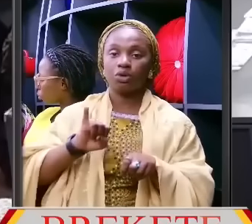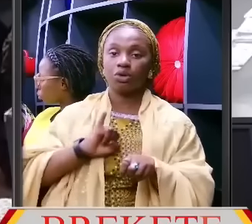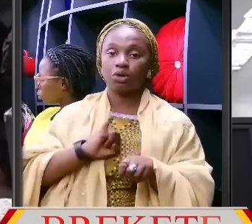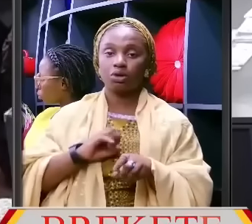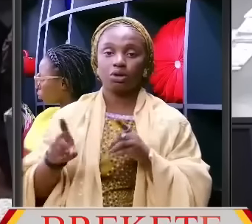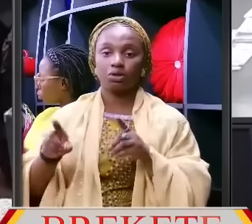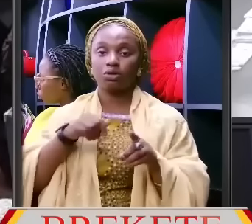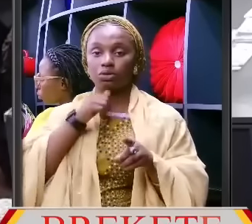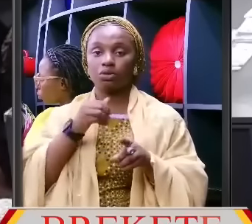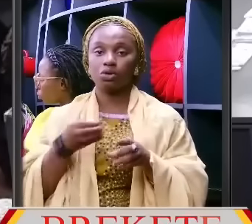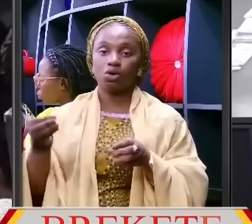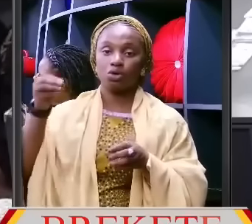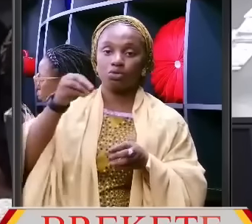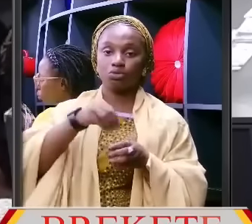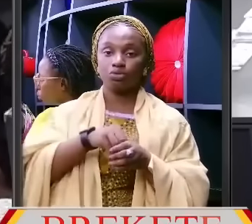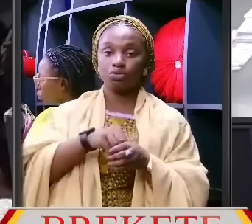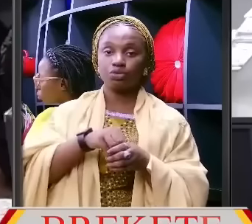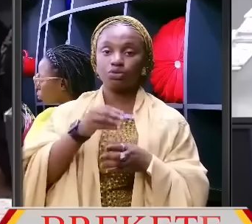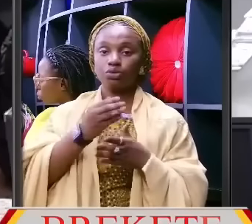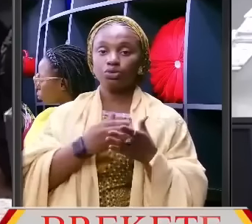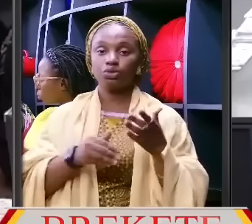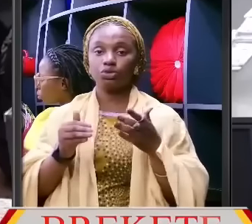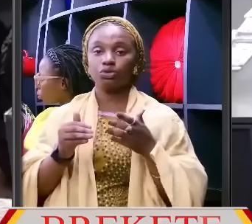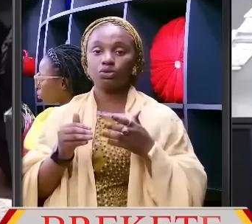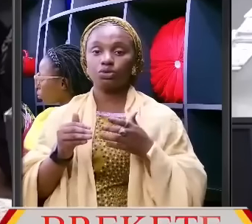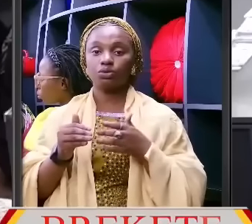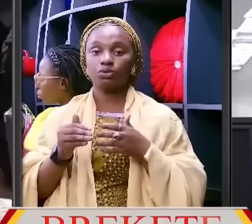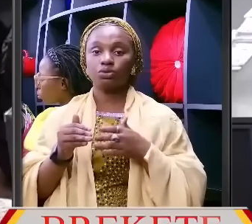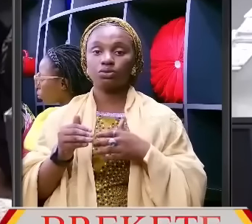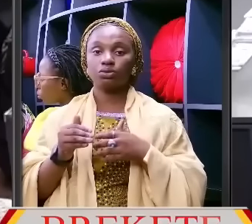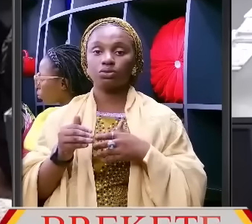people on oath, I won't put him on oath.